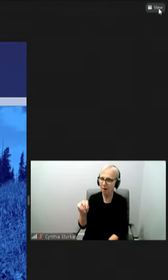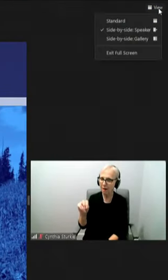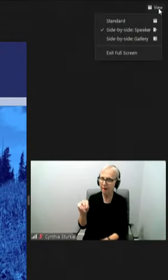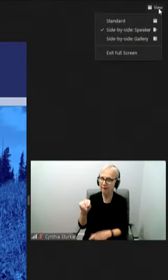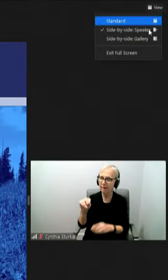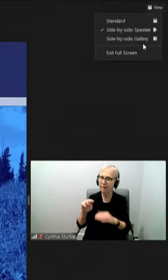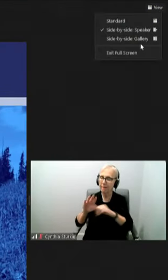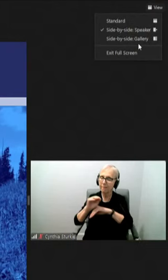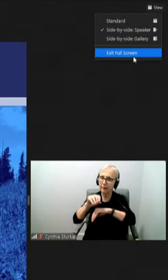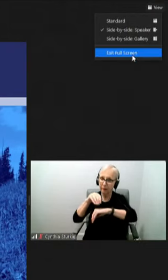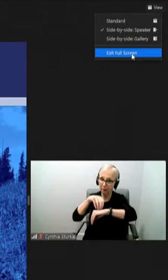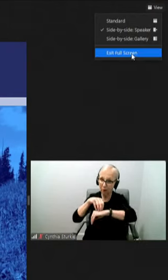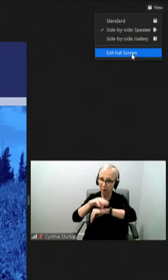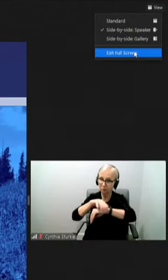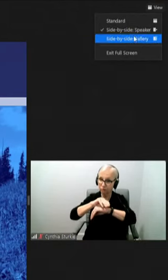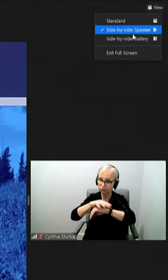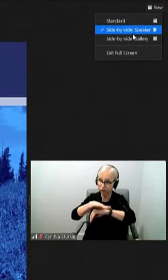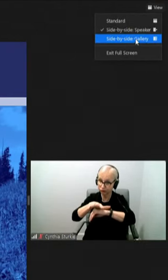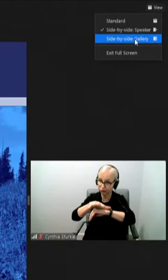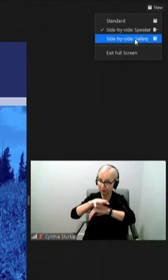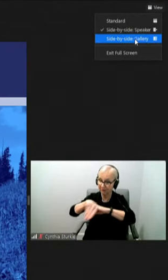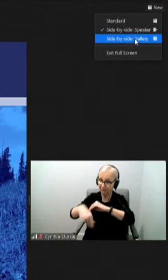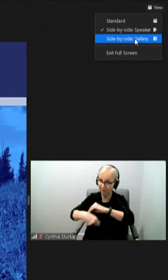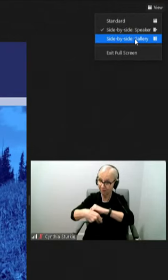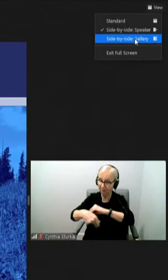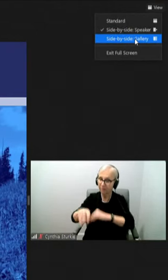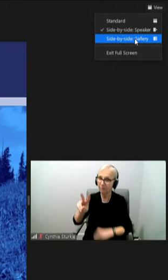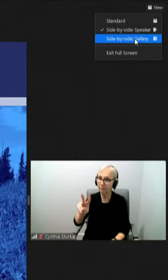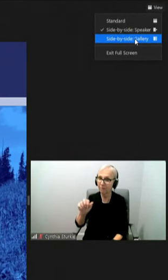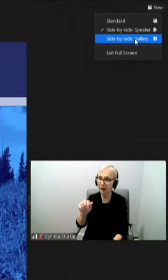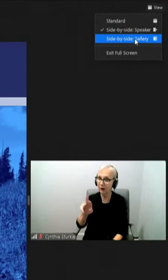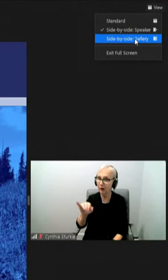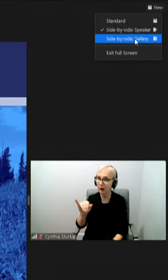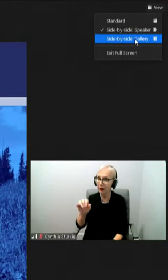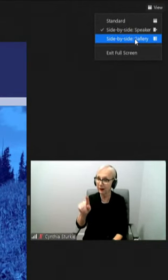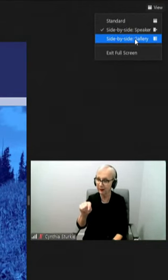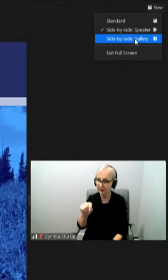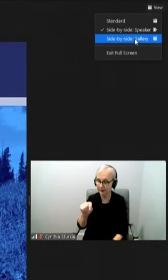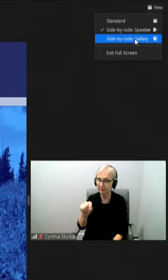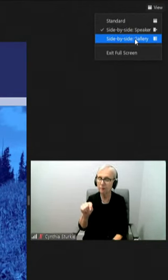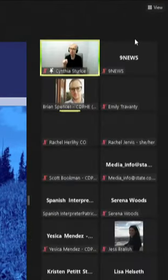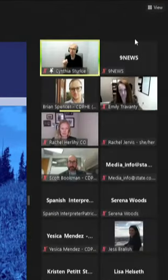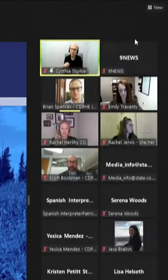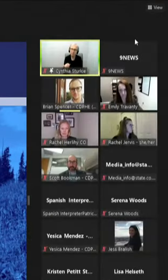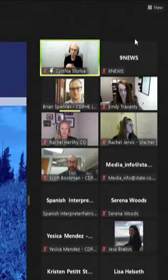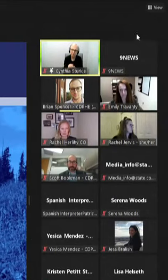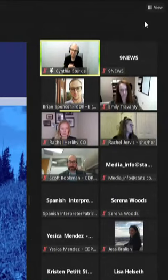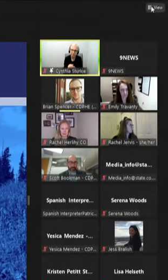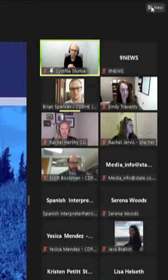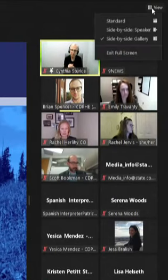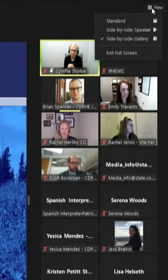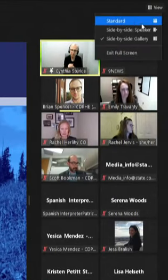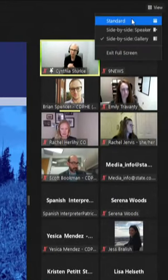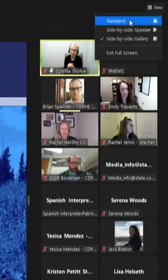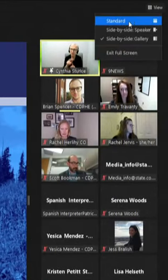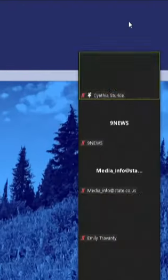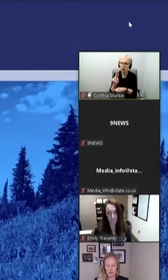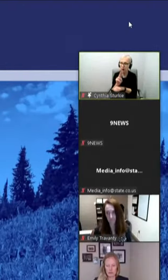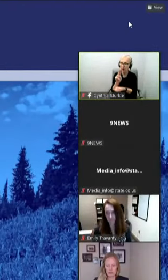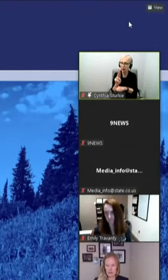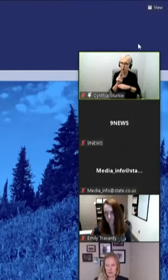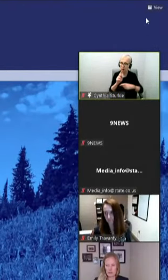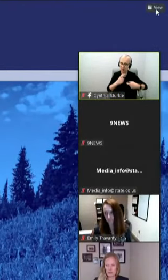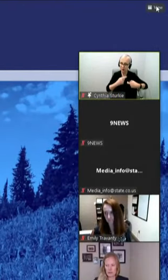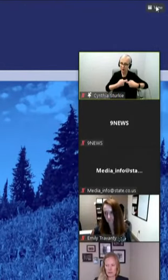couple of interpretation options. You can toggle those there on the bottom in the translation section. We have a Spanish